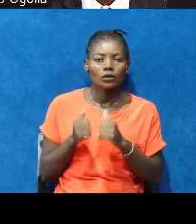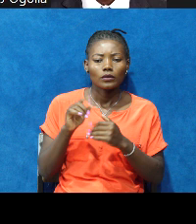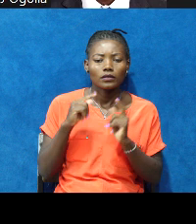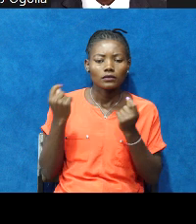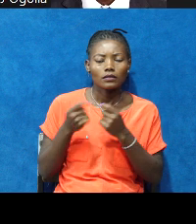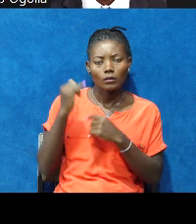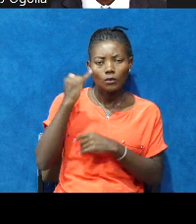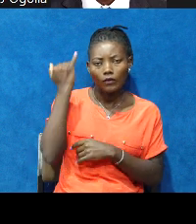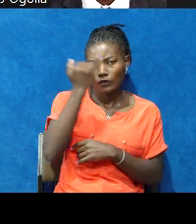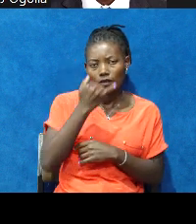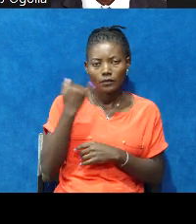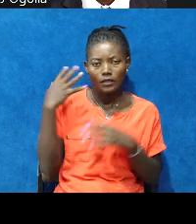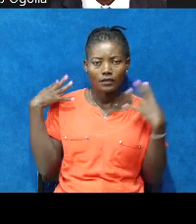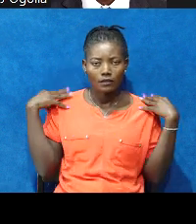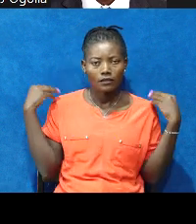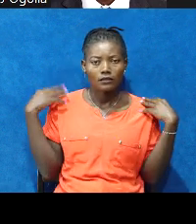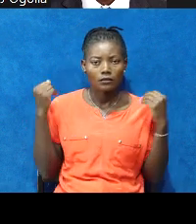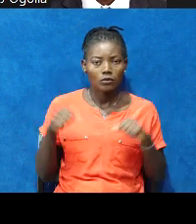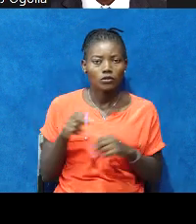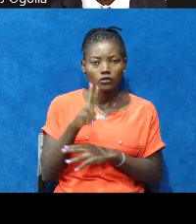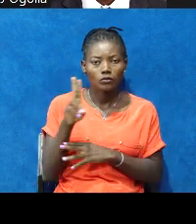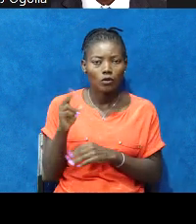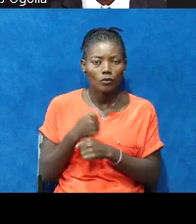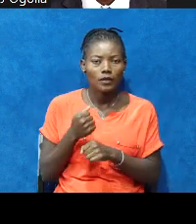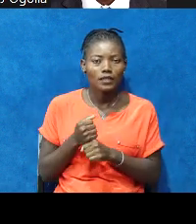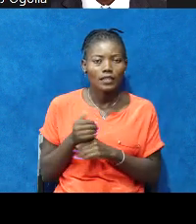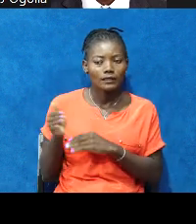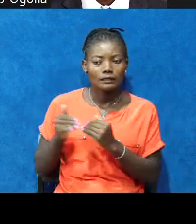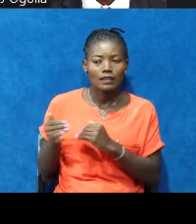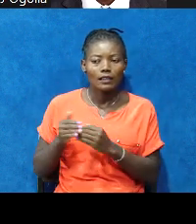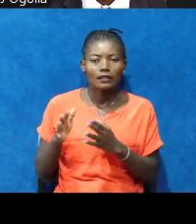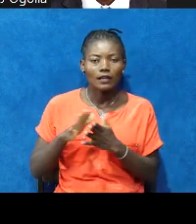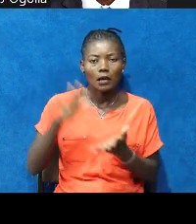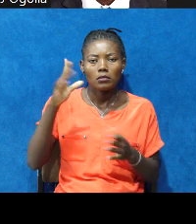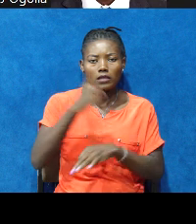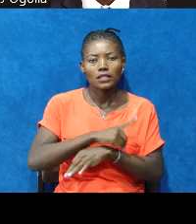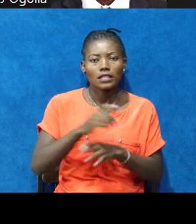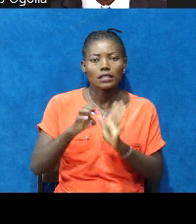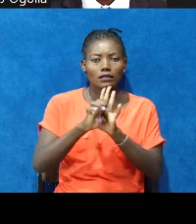Which type of imagery exercises can be done towards nearing a big day like a final?